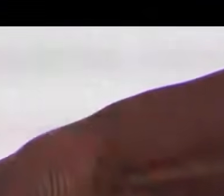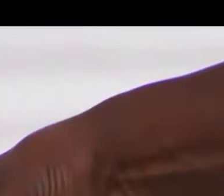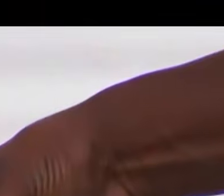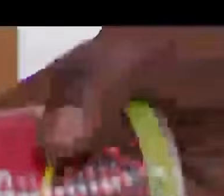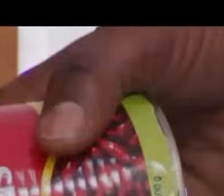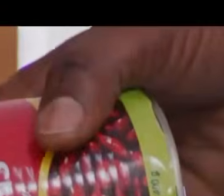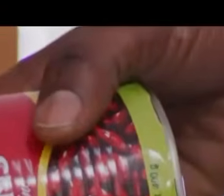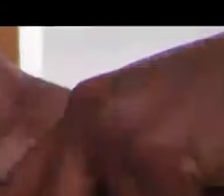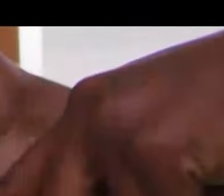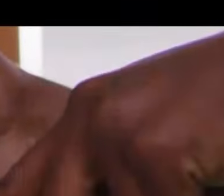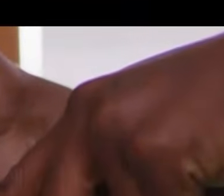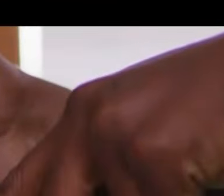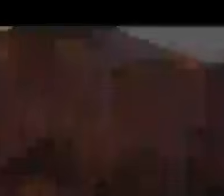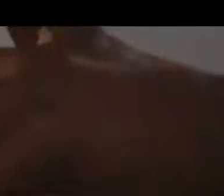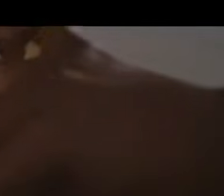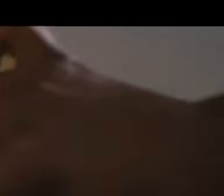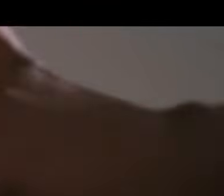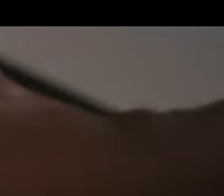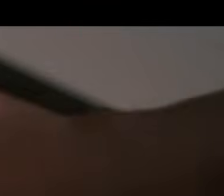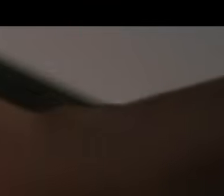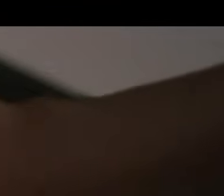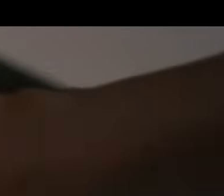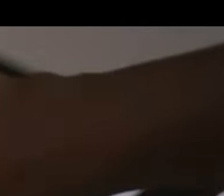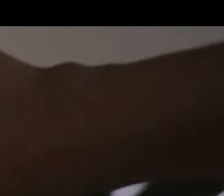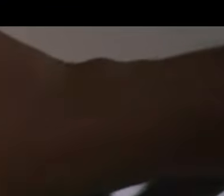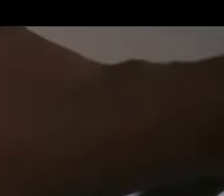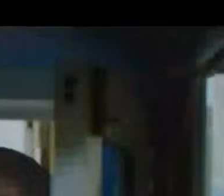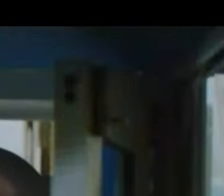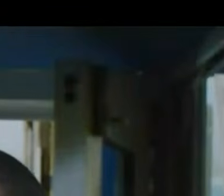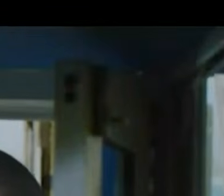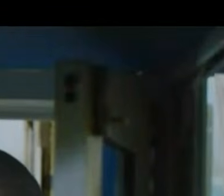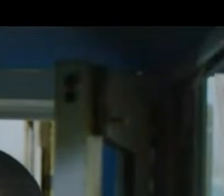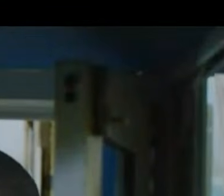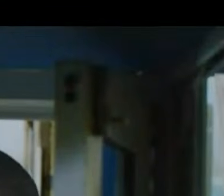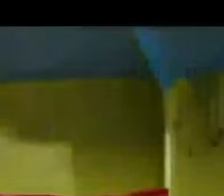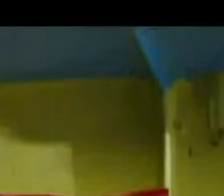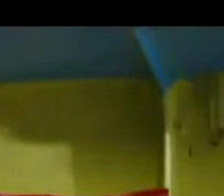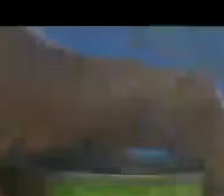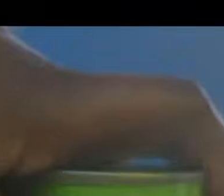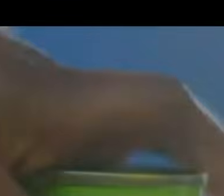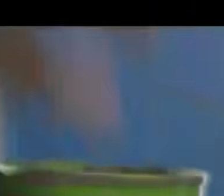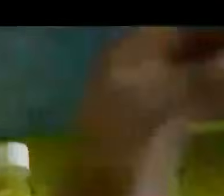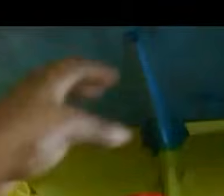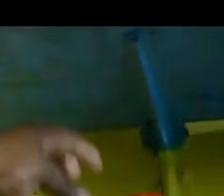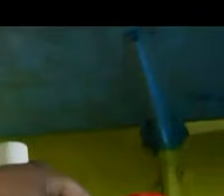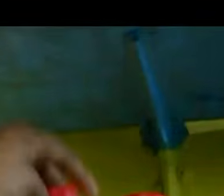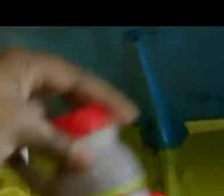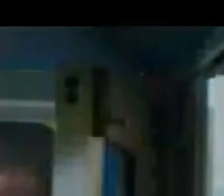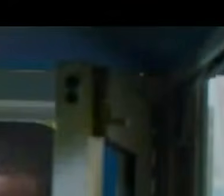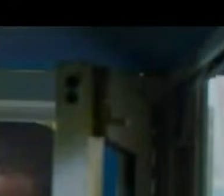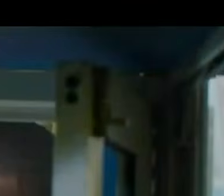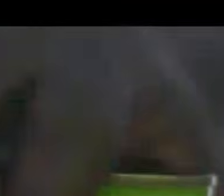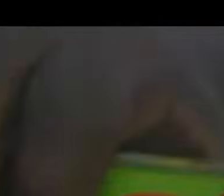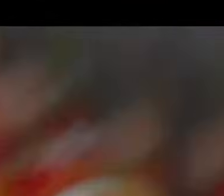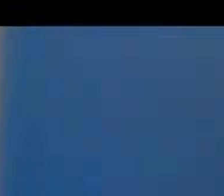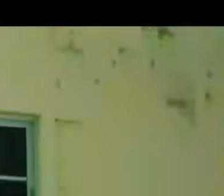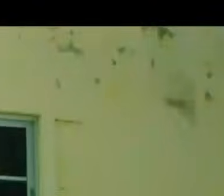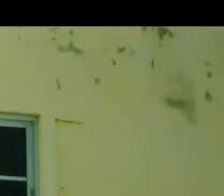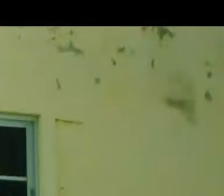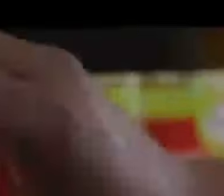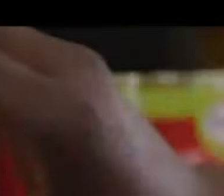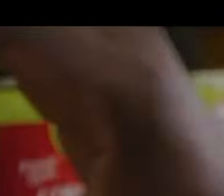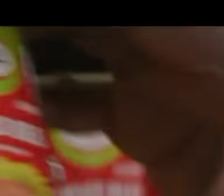When you want the food shell and make the rice well, just gimme me candle. Anytime of the day, night as well, just